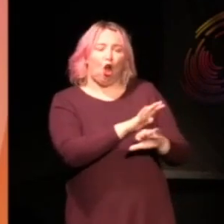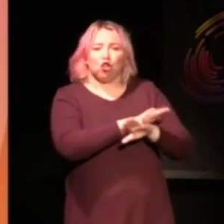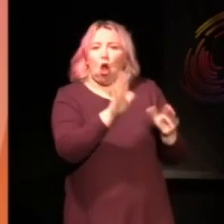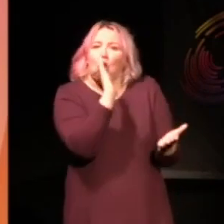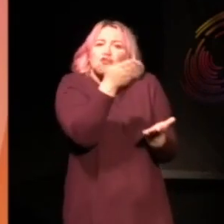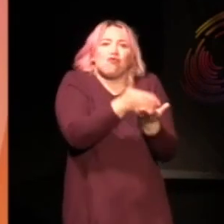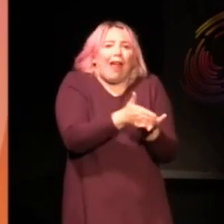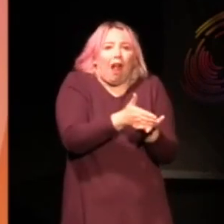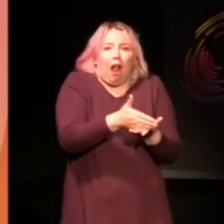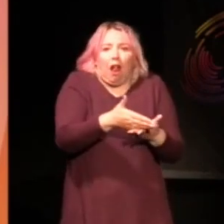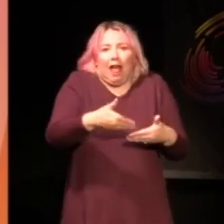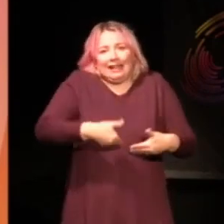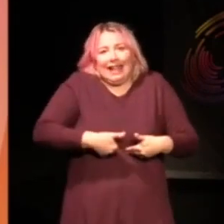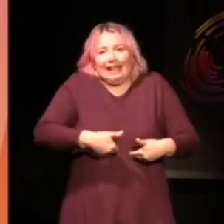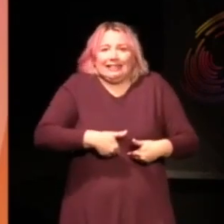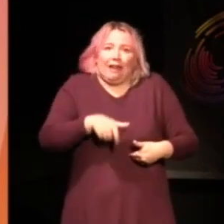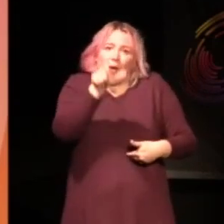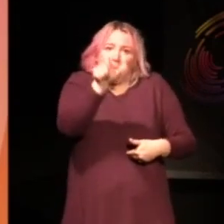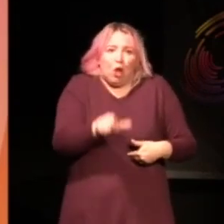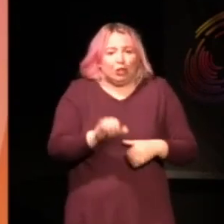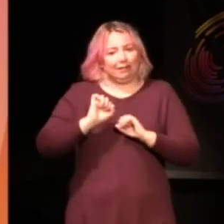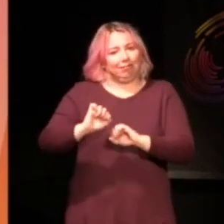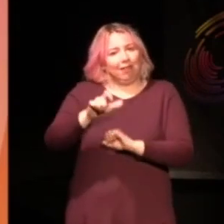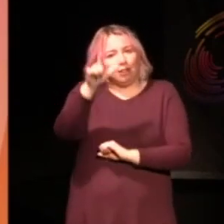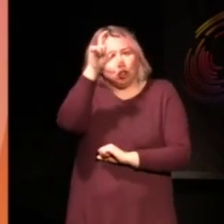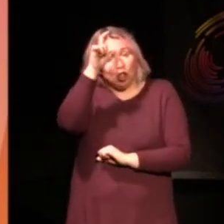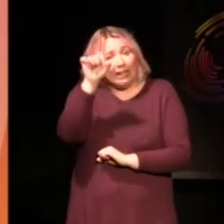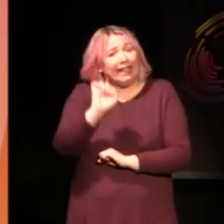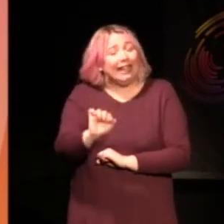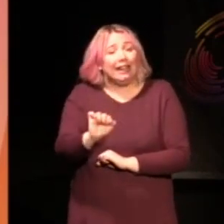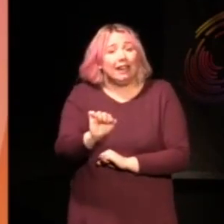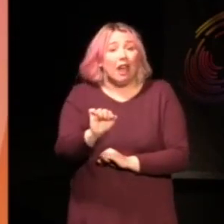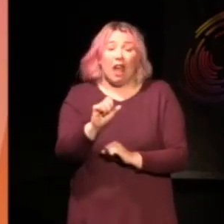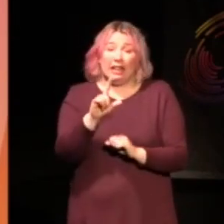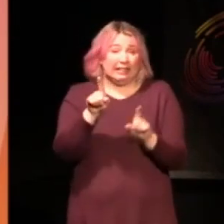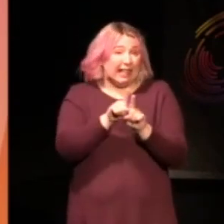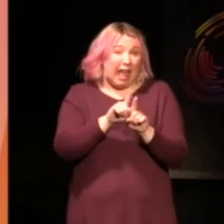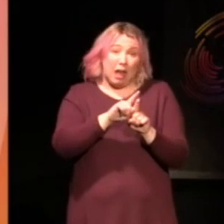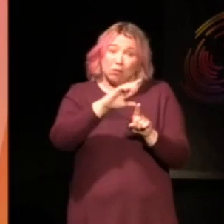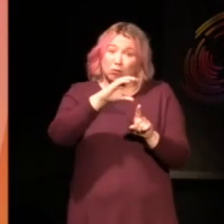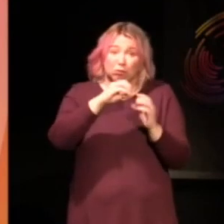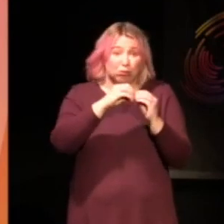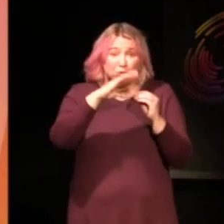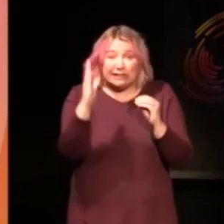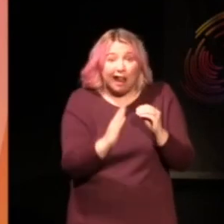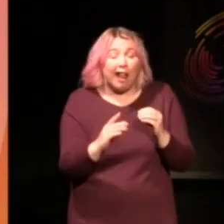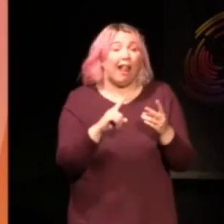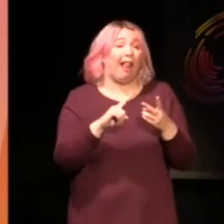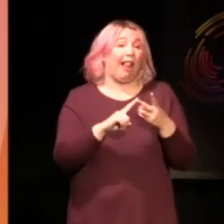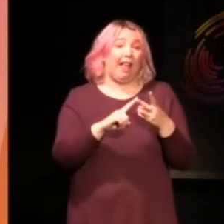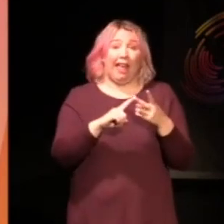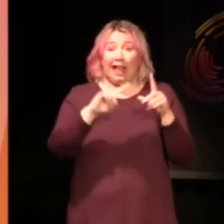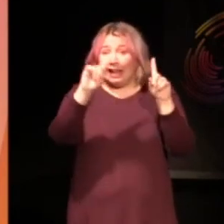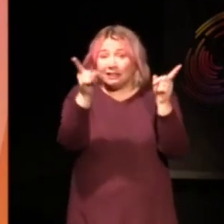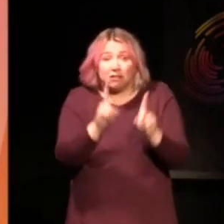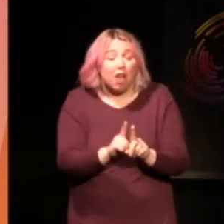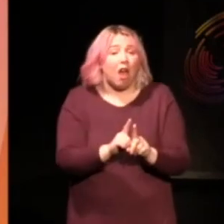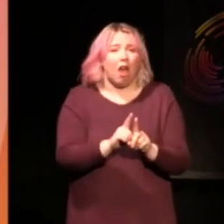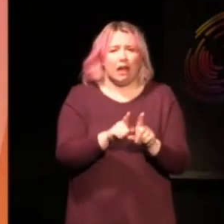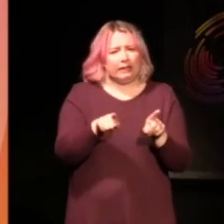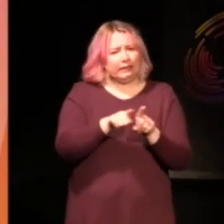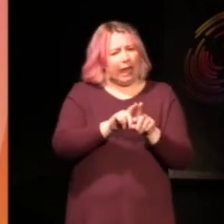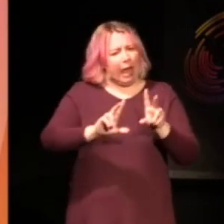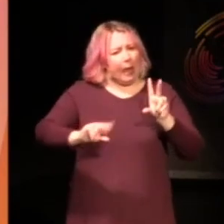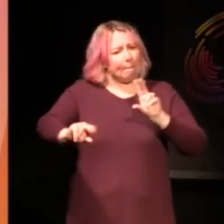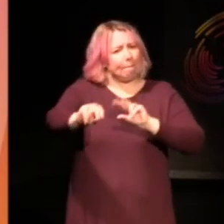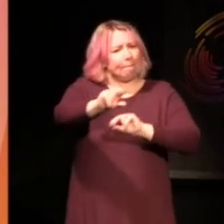real native person. But it's not only happening in Turkey. From Brazil to, India, you can hear versions of this,